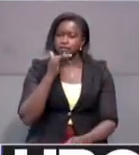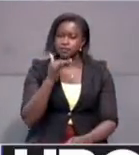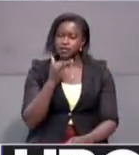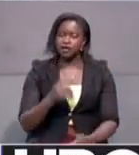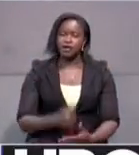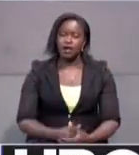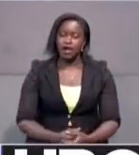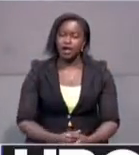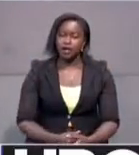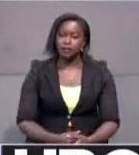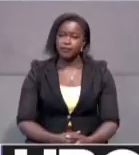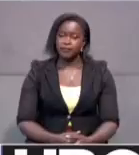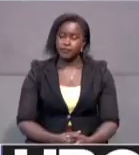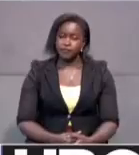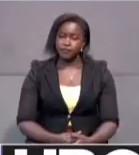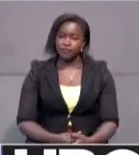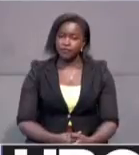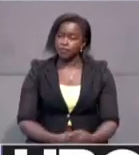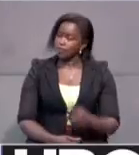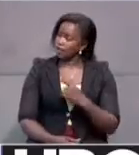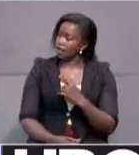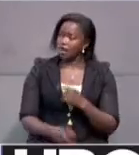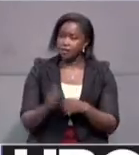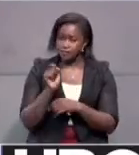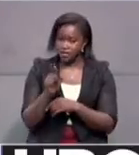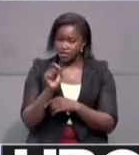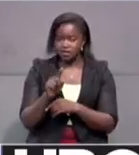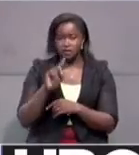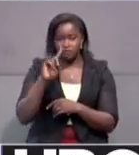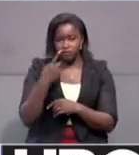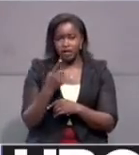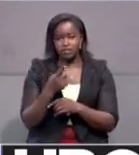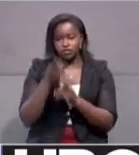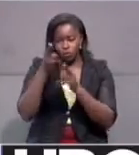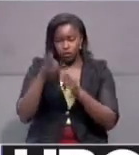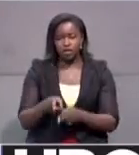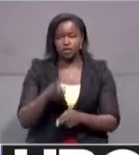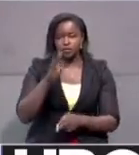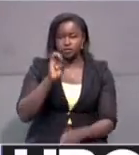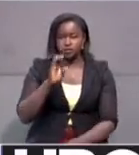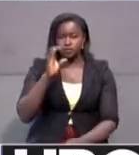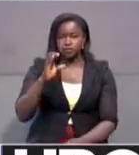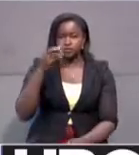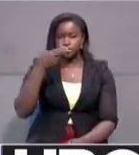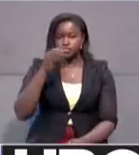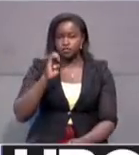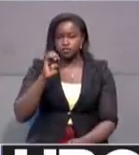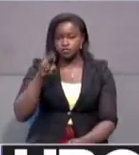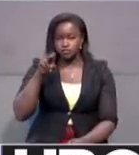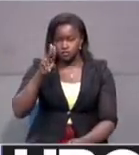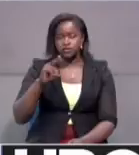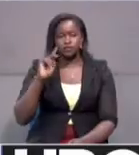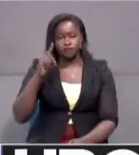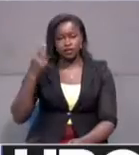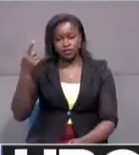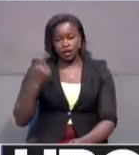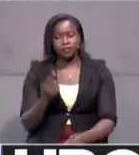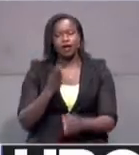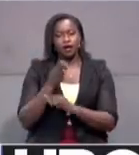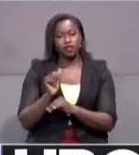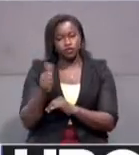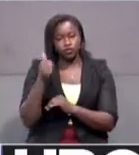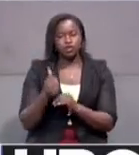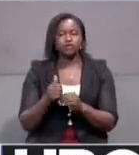this side also. Just a minute, let Mr. Honorable Chweru give us, then you come in.